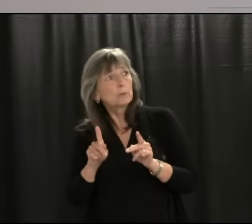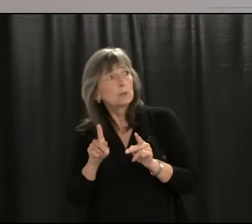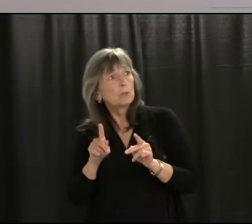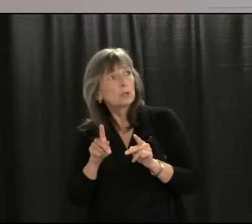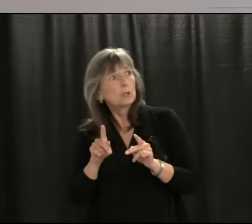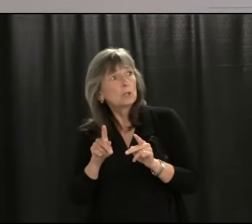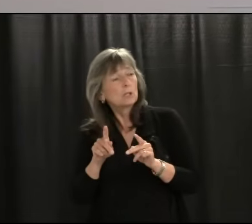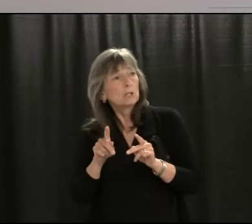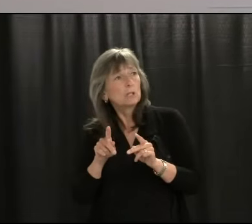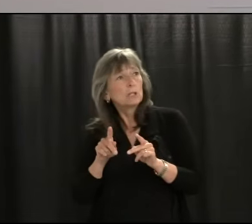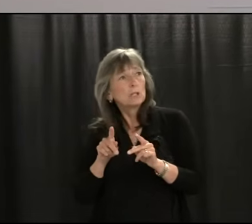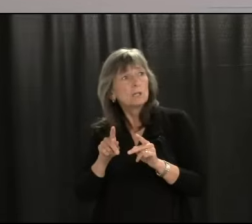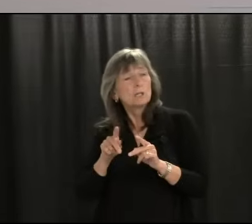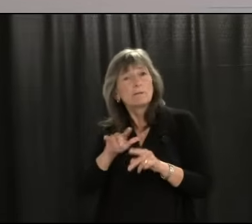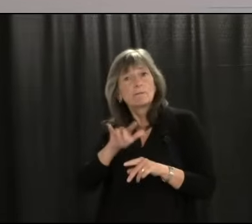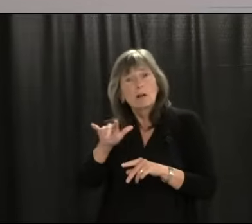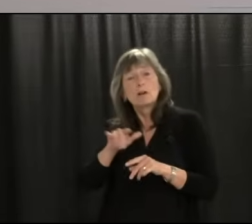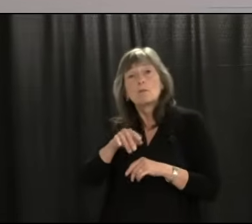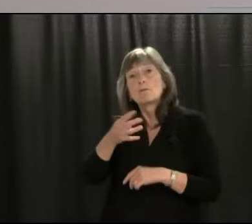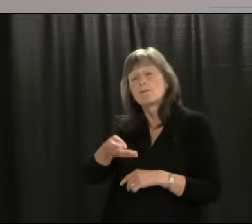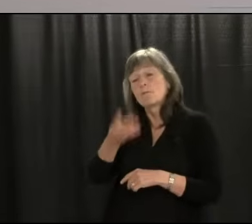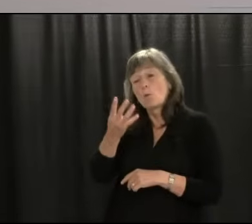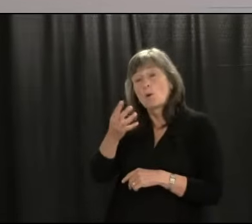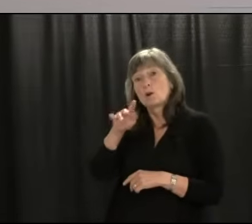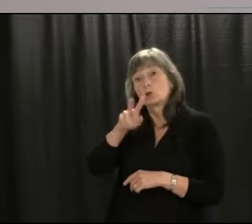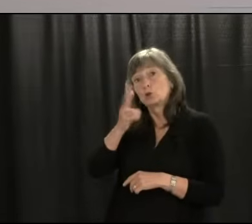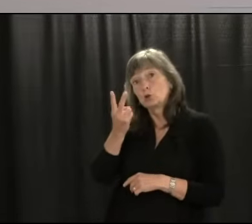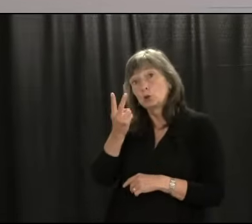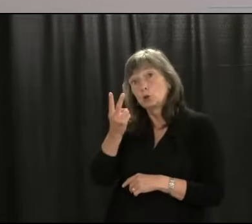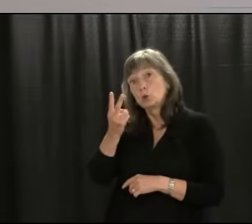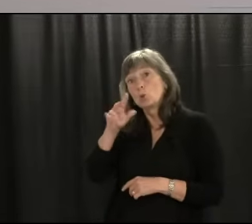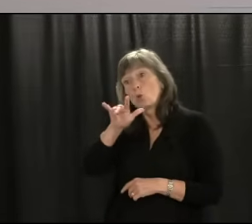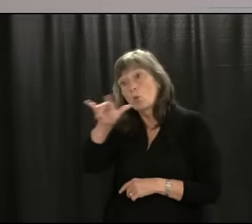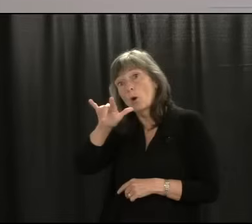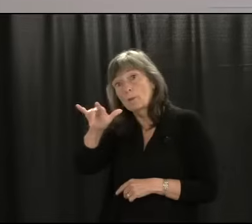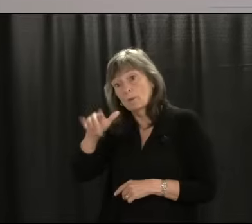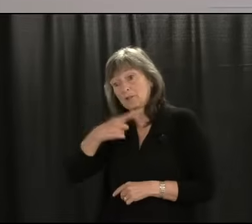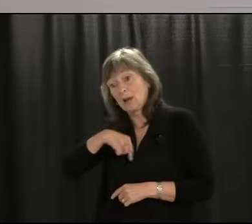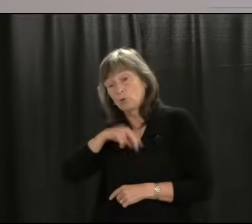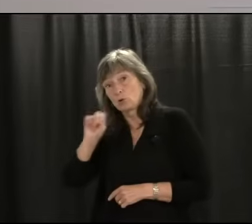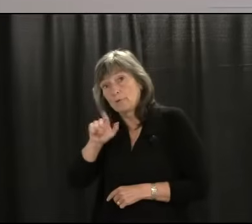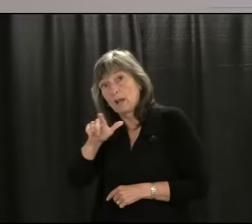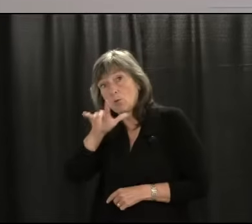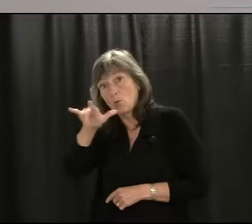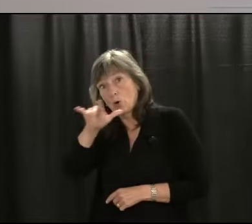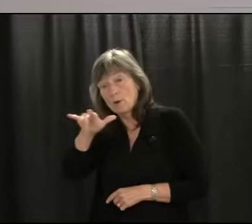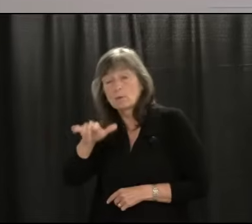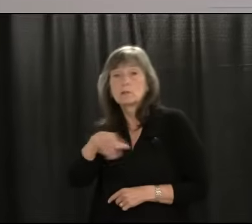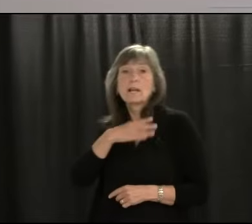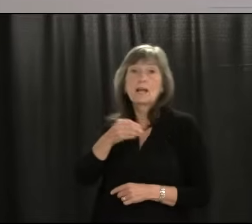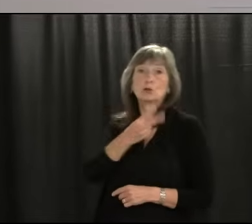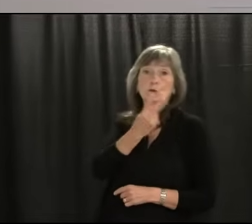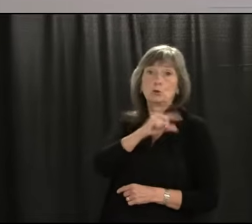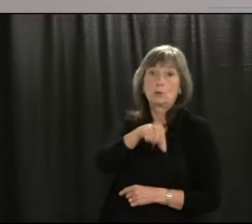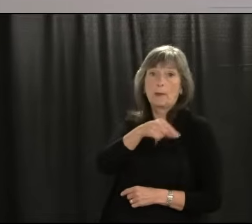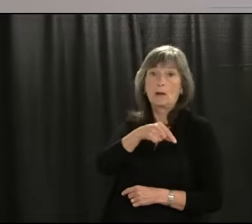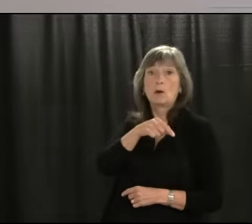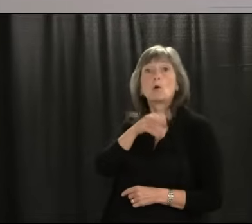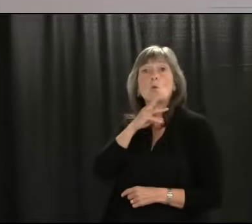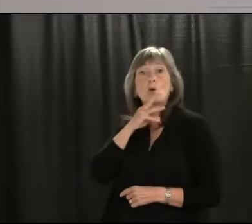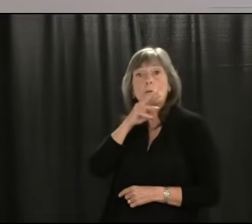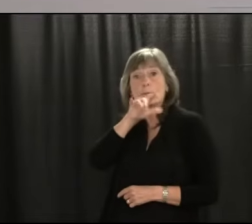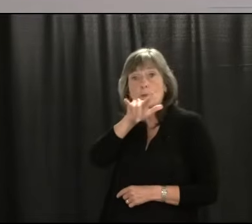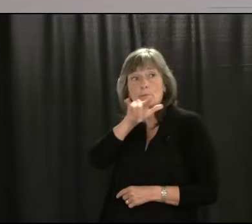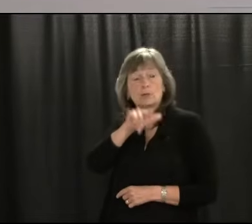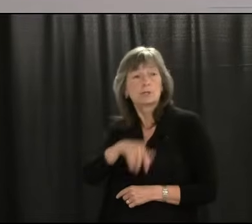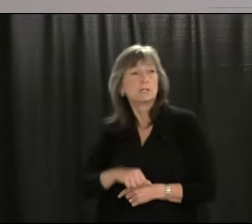so 4 would be there now, 2 of our water bombers and 2 of the Quebec water bombers, and they can work until dark.